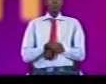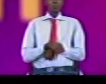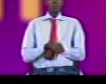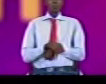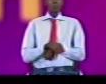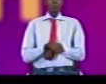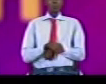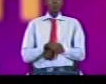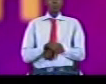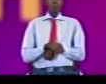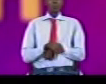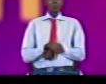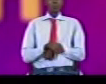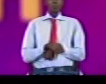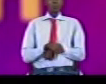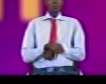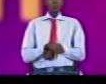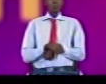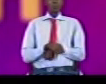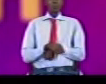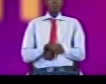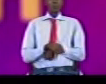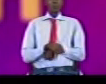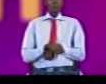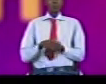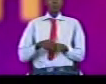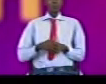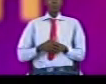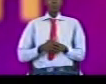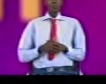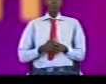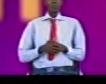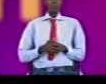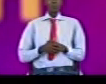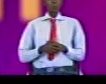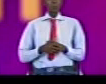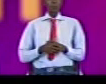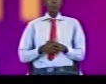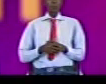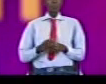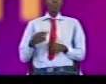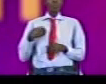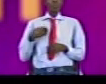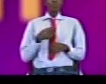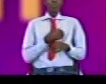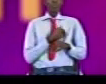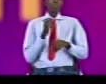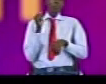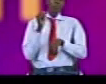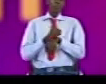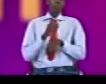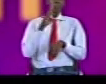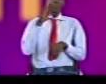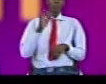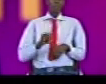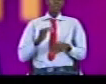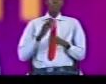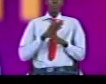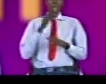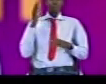We overcome by His grace and crucifixion. We overcome by total identification with